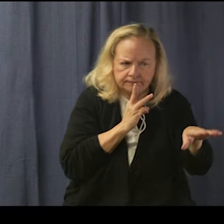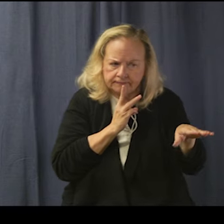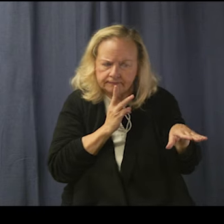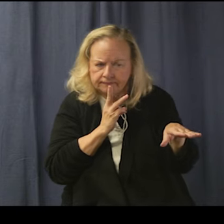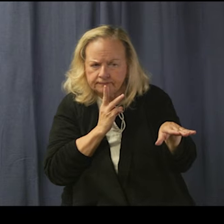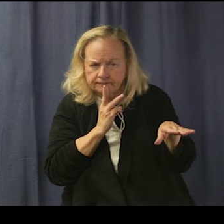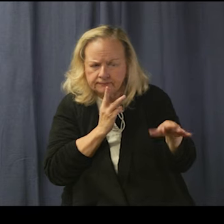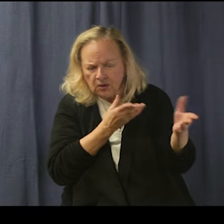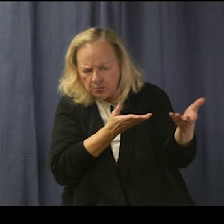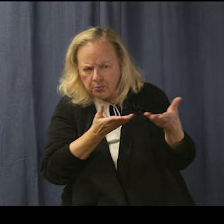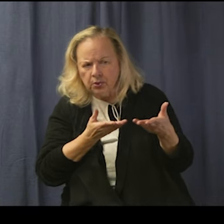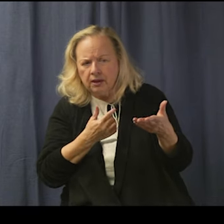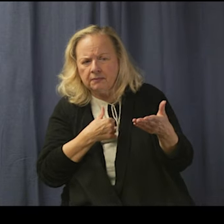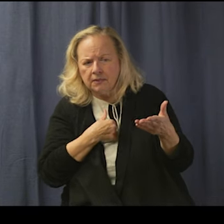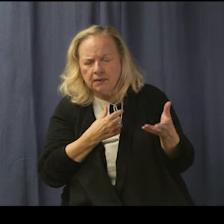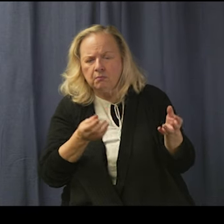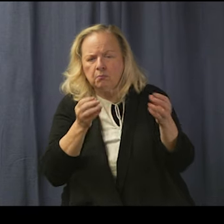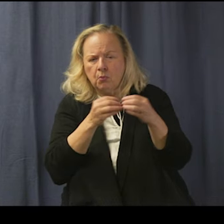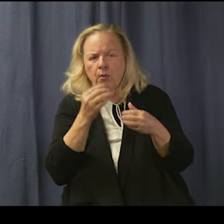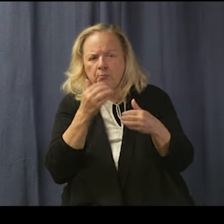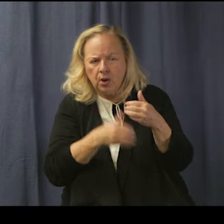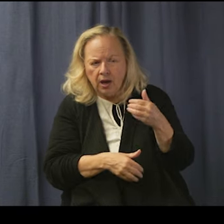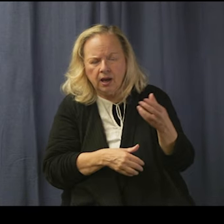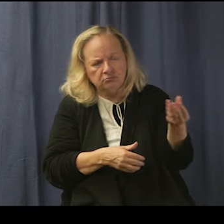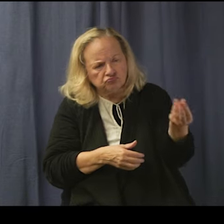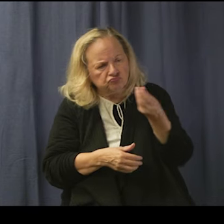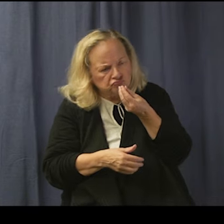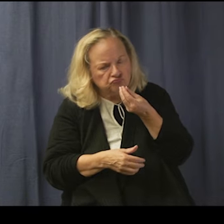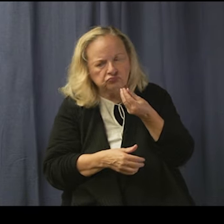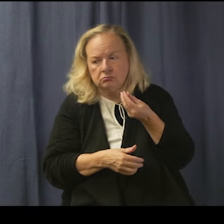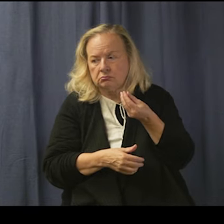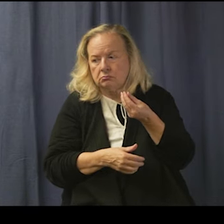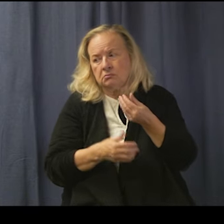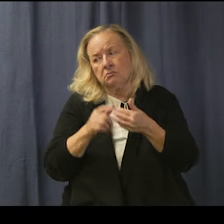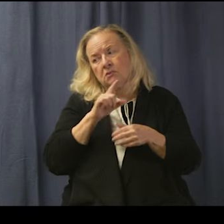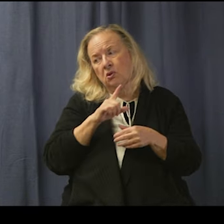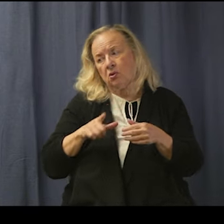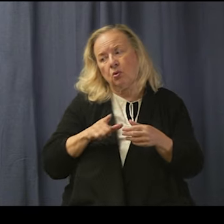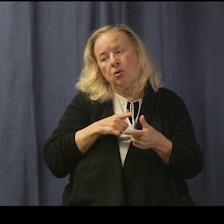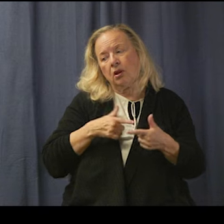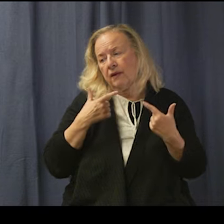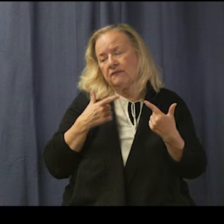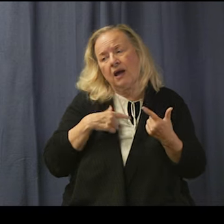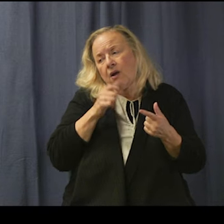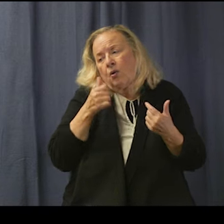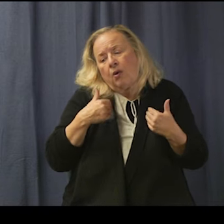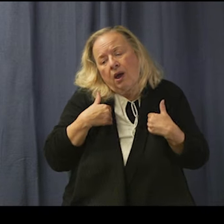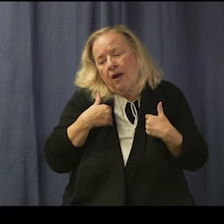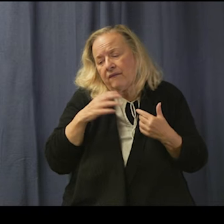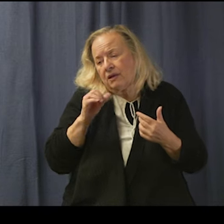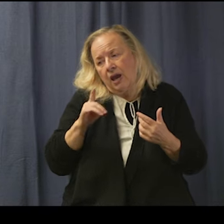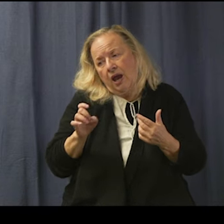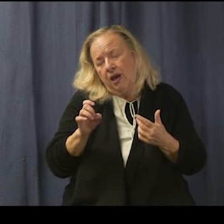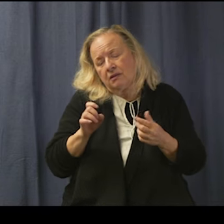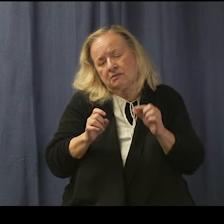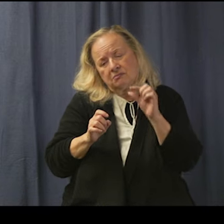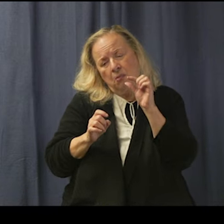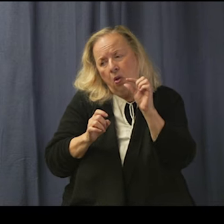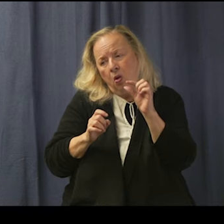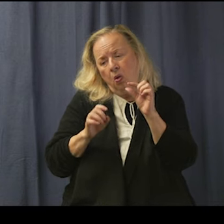said, hey, bring me, I pray you, a morsel of bread in your hand. And she said, as the Lord your God lives, I don't have a cake, but a